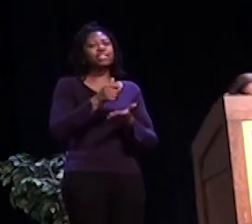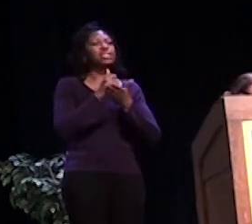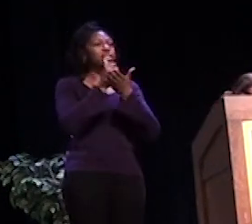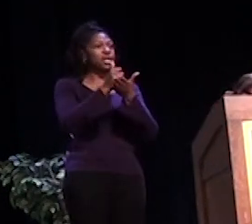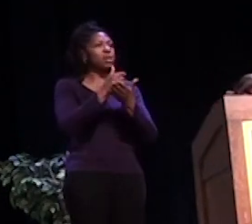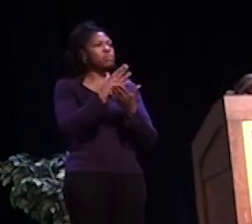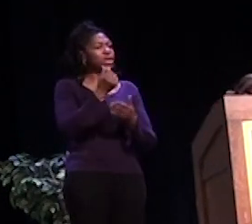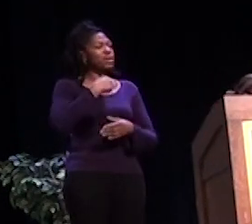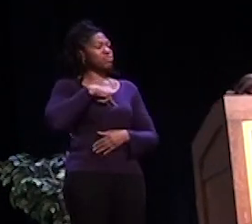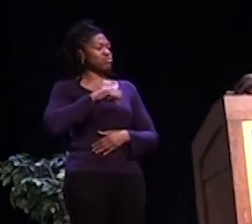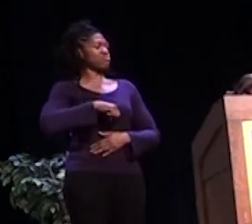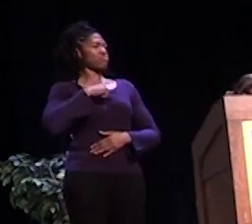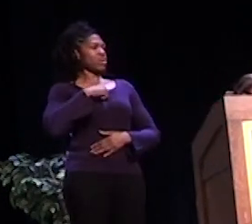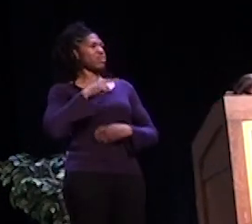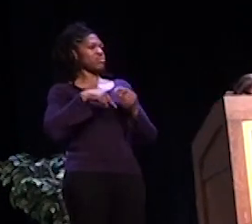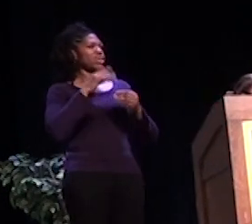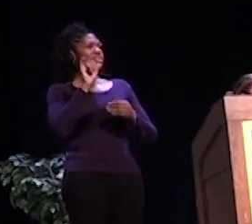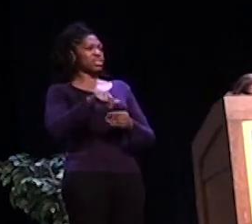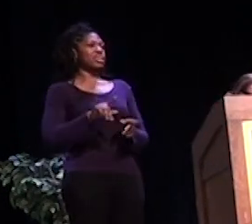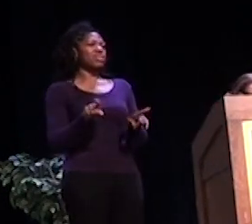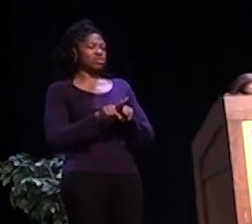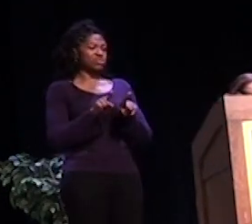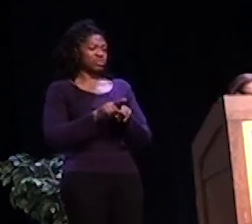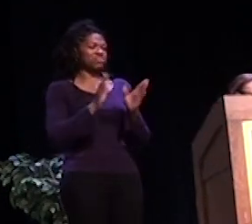very proud of that effort as